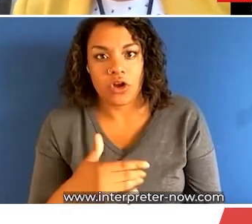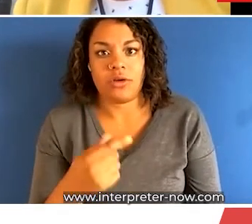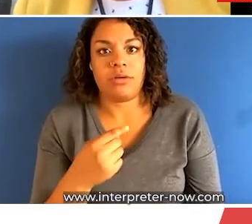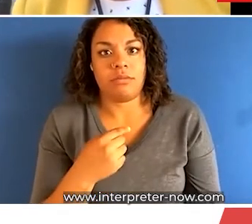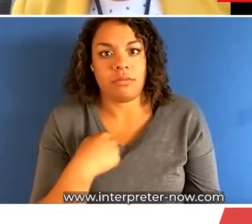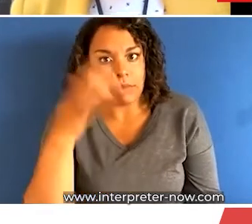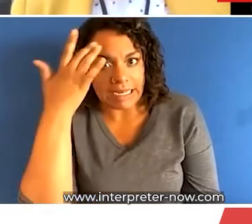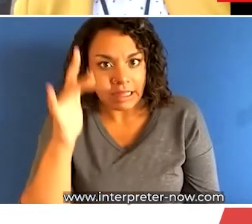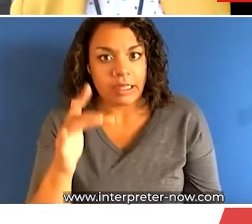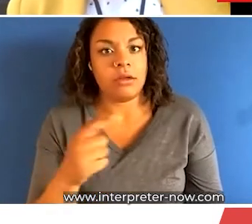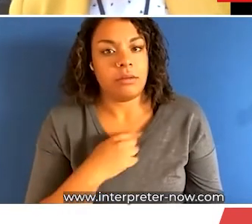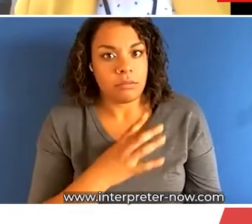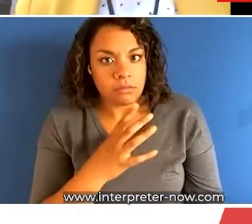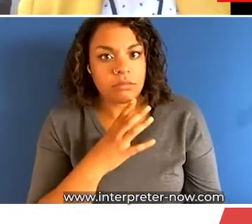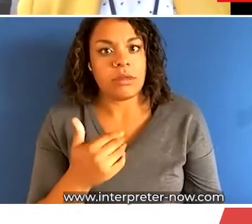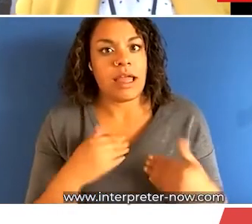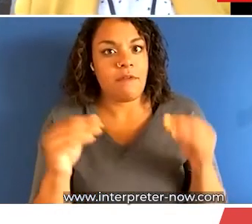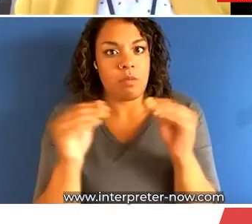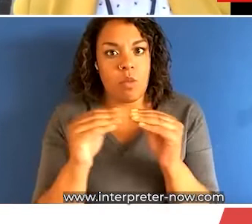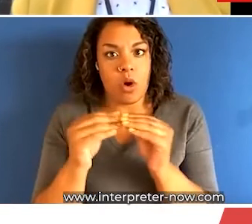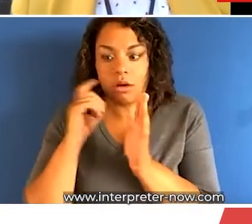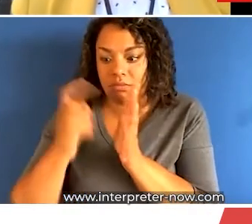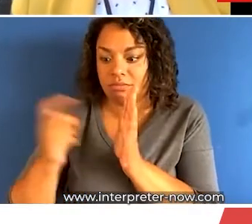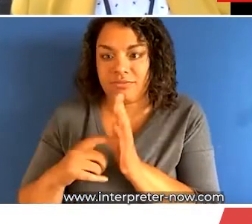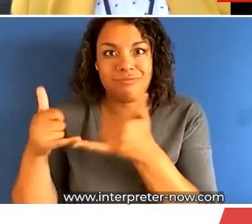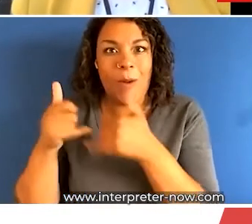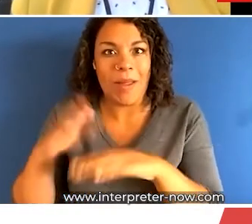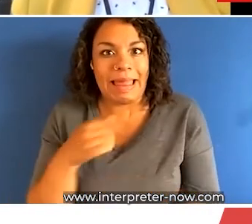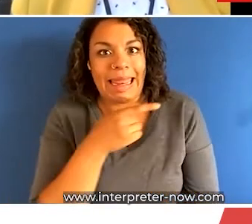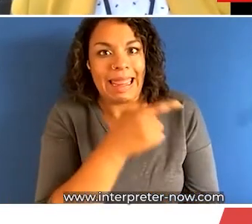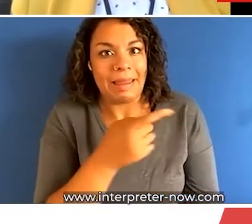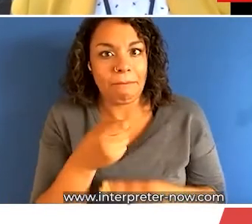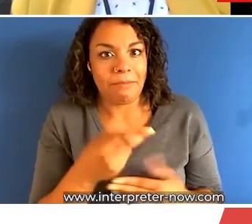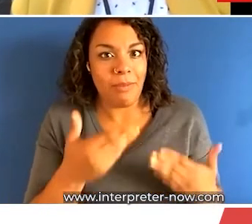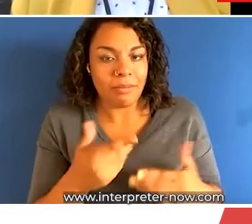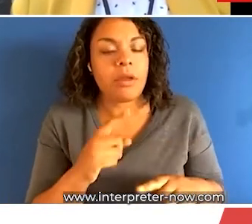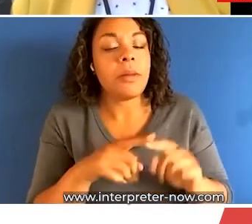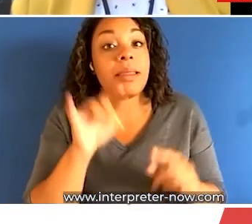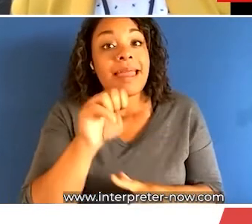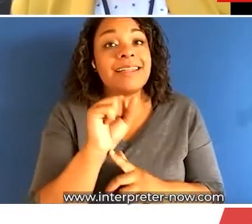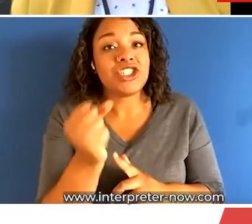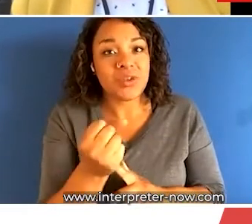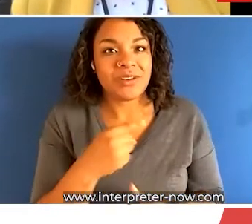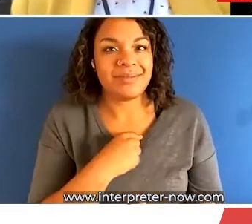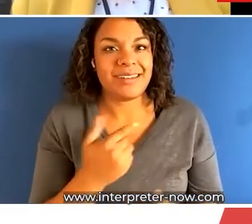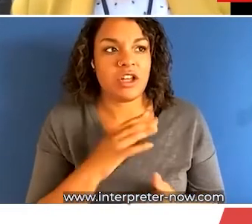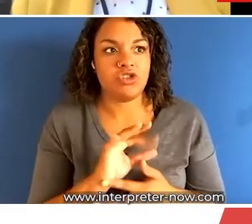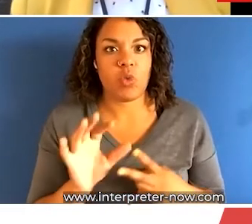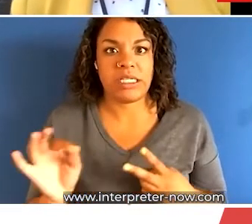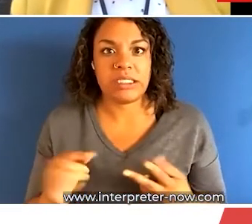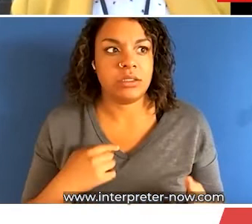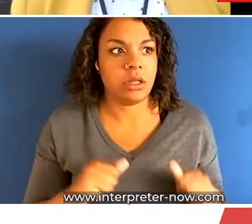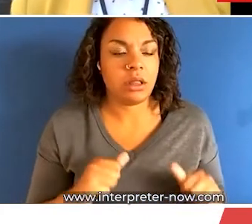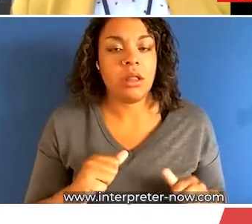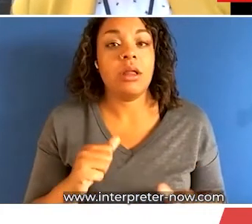I have probably more accolades than he does. But, in that instance, I had a few choices. And